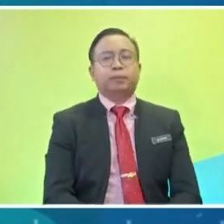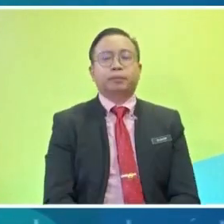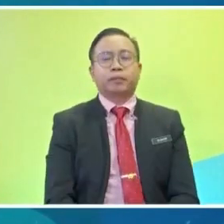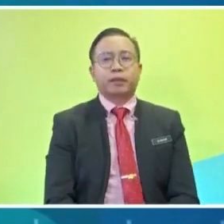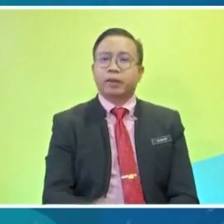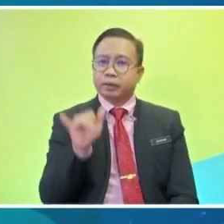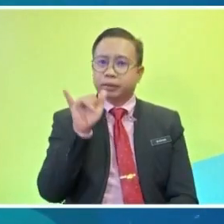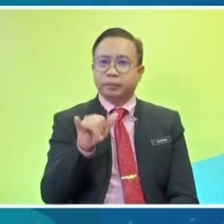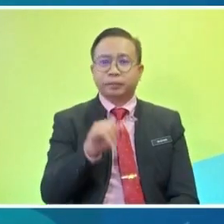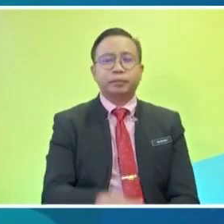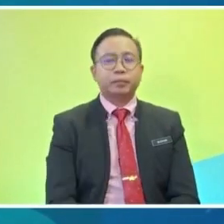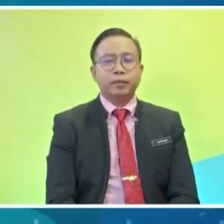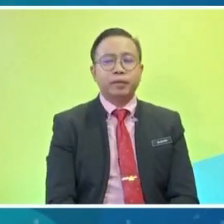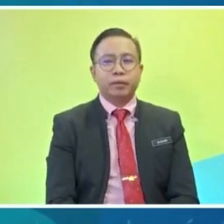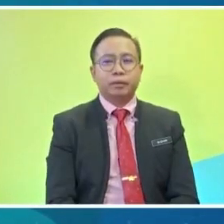Yes, Iris.